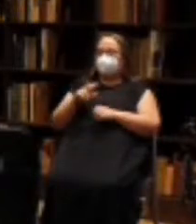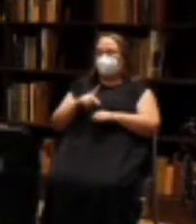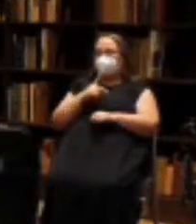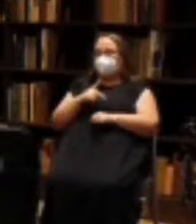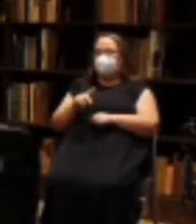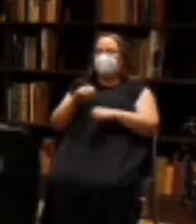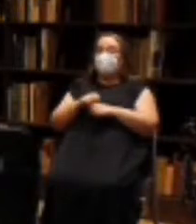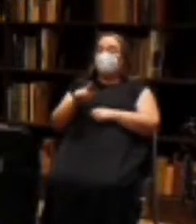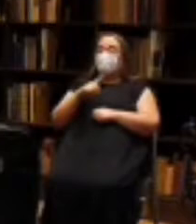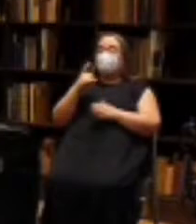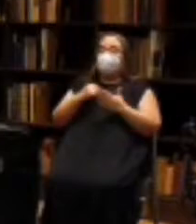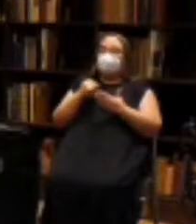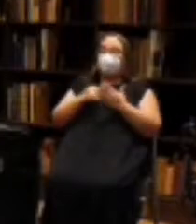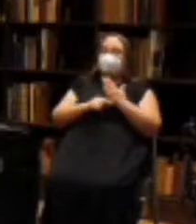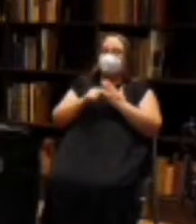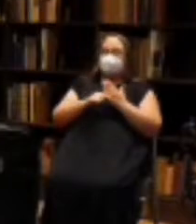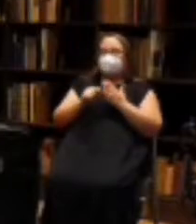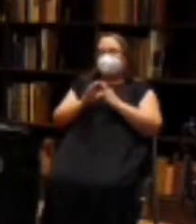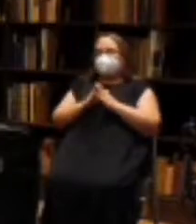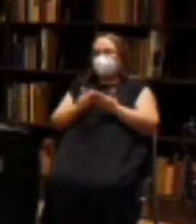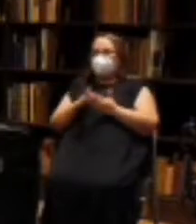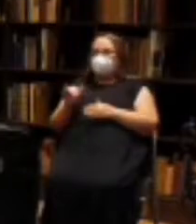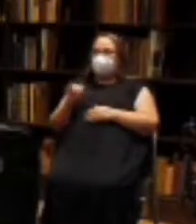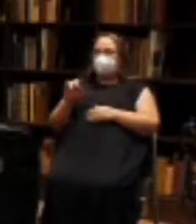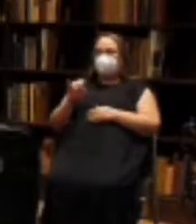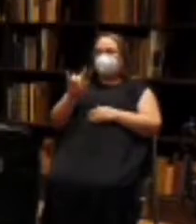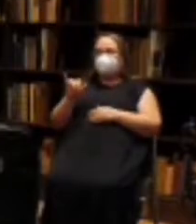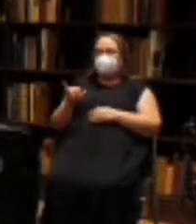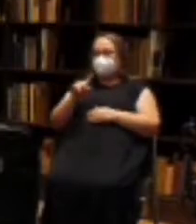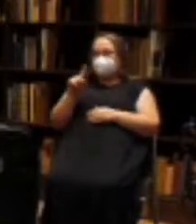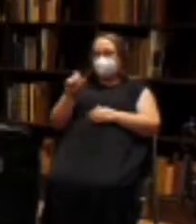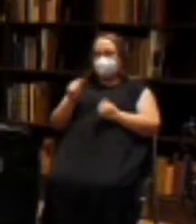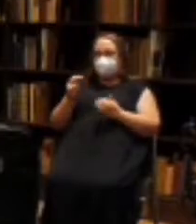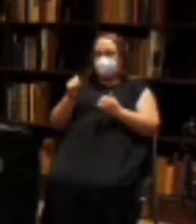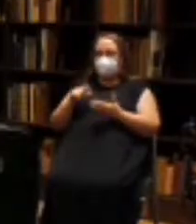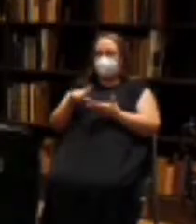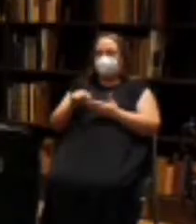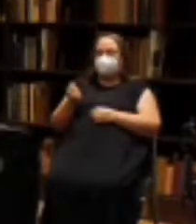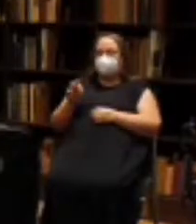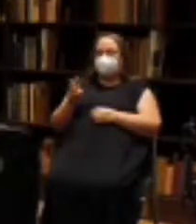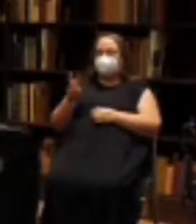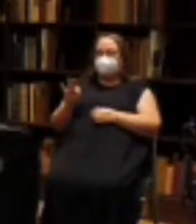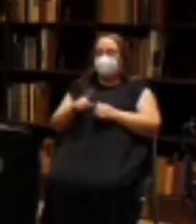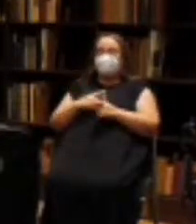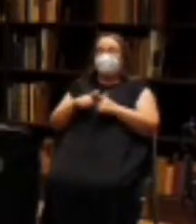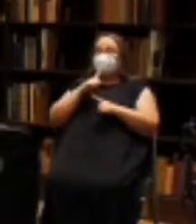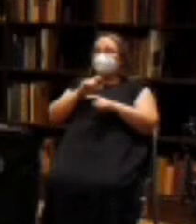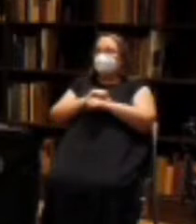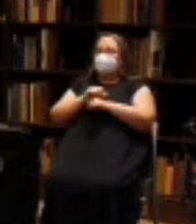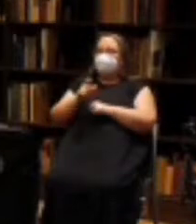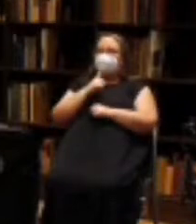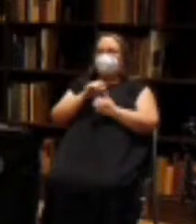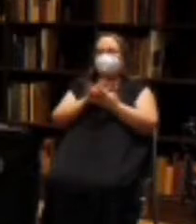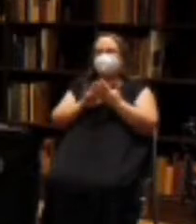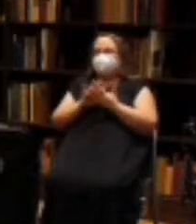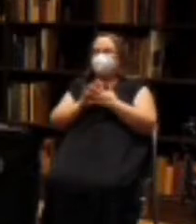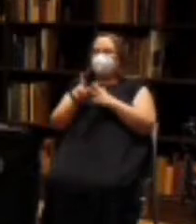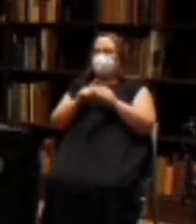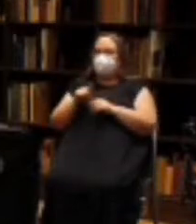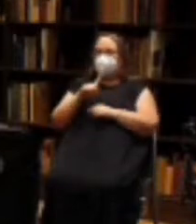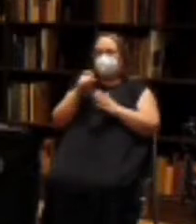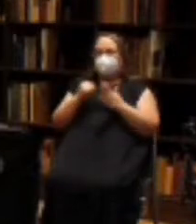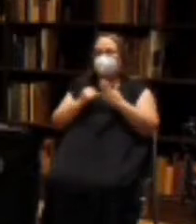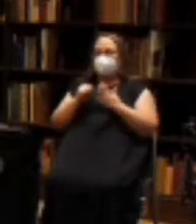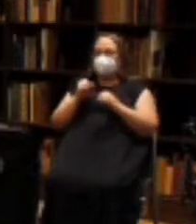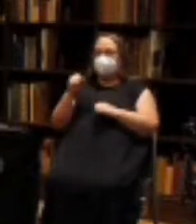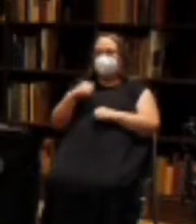poetry in Black arts journals and books like the anthology Blackfire, which was published in 1969, he was really actually quite ambivalent about the Black arts movement,